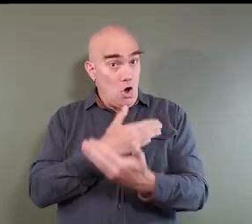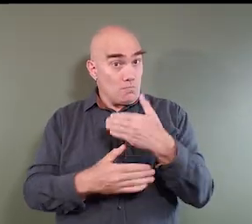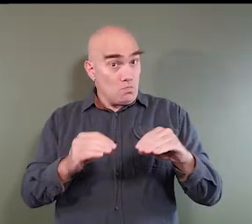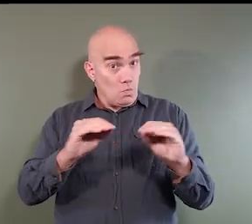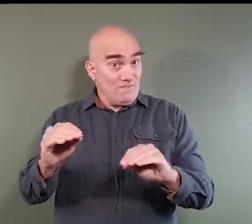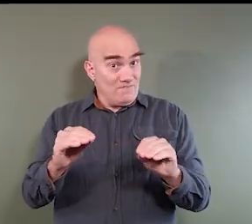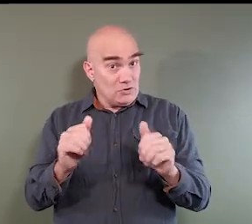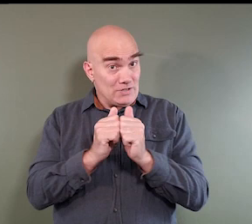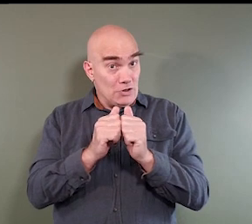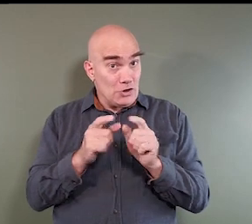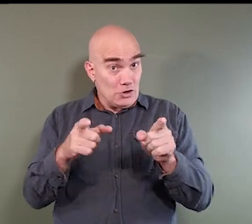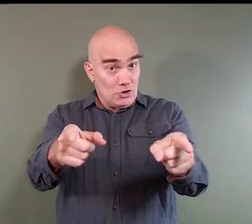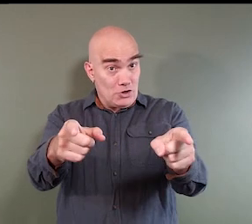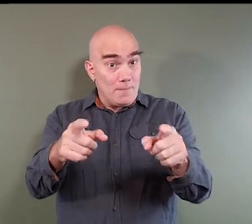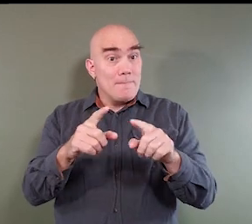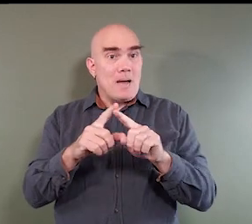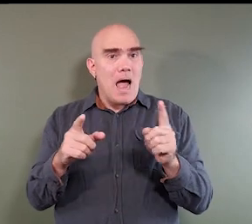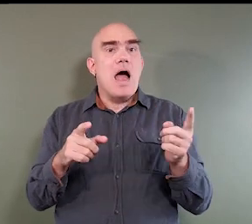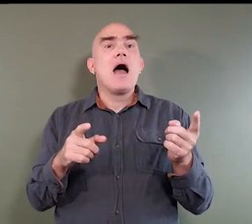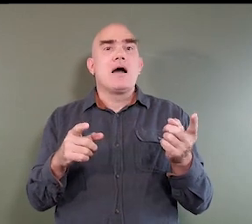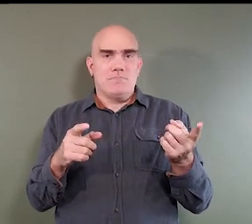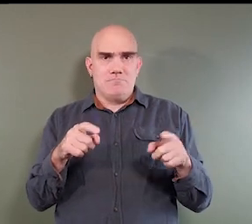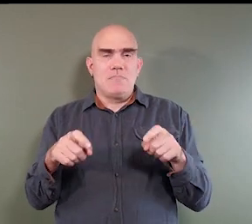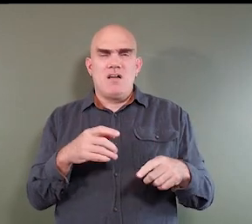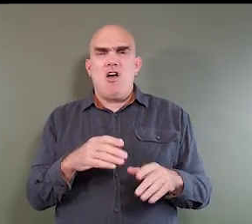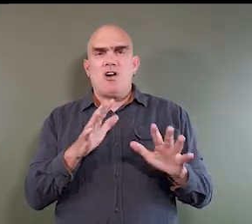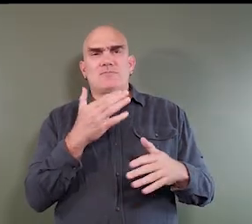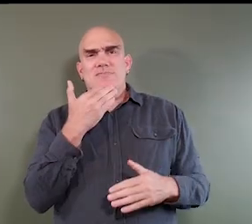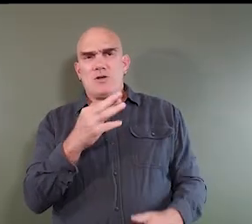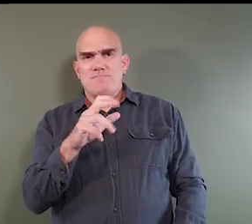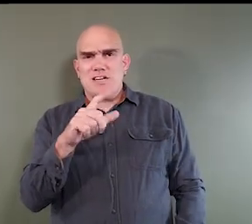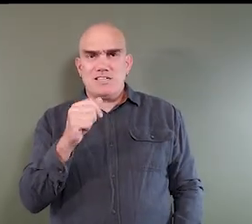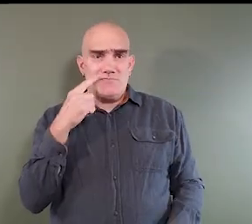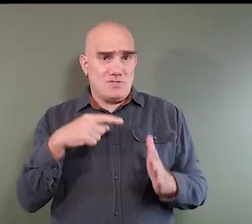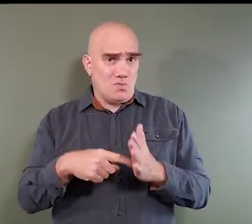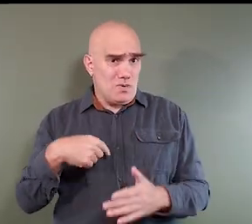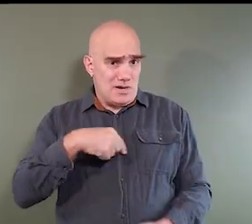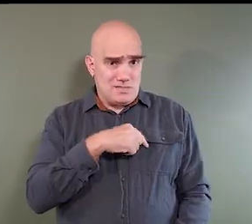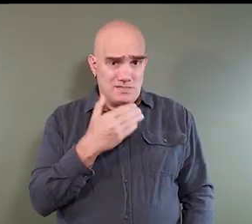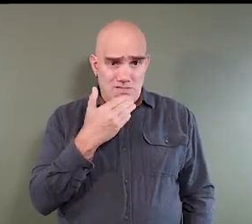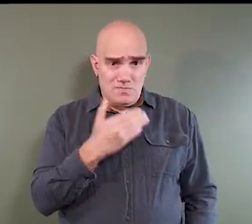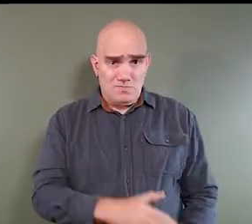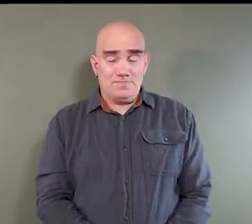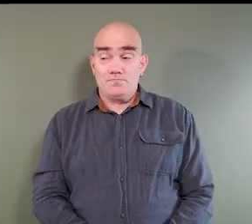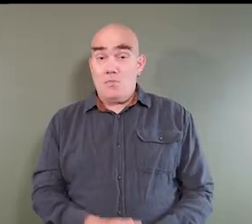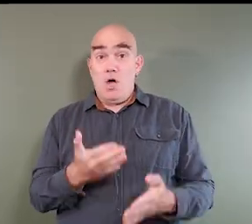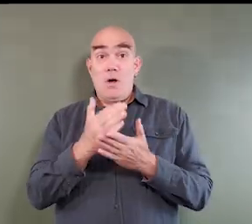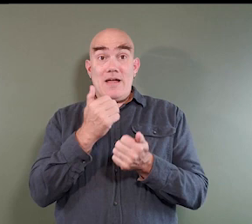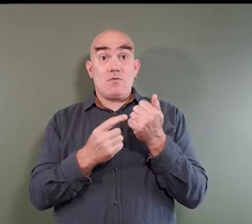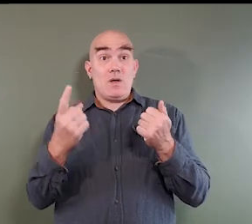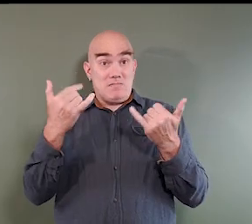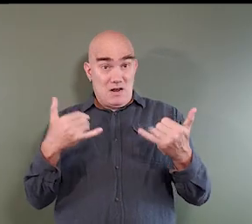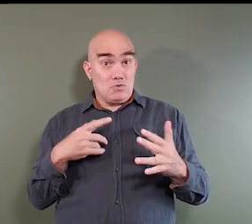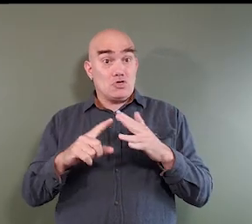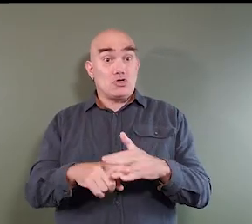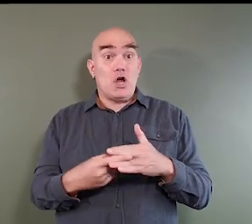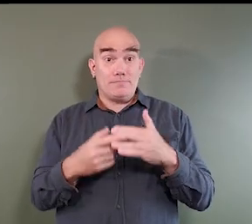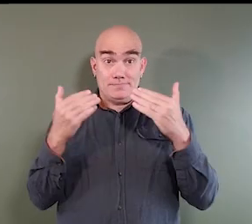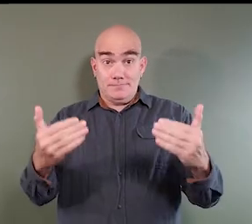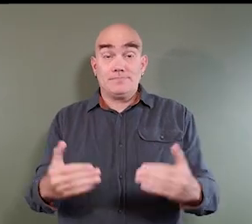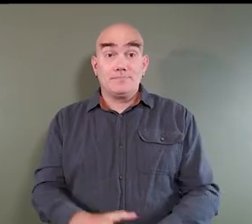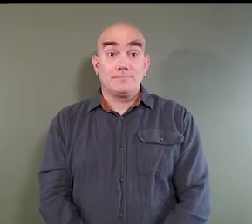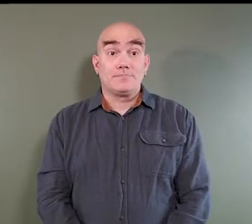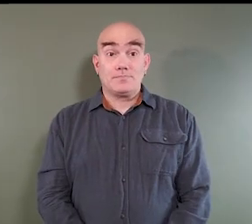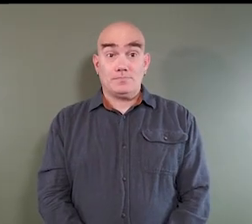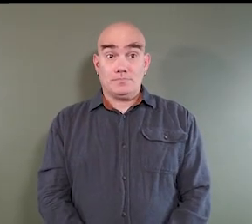at the same time. Awesome. Thank you, Marcela, for showing us. Thank you, David. All right, everyone. We are